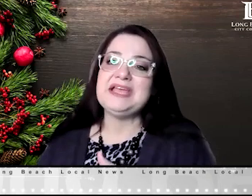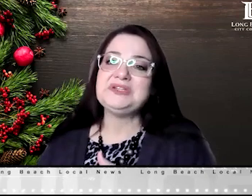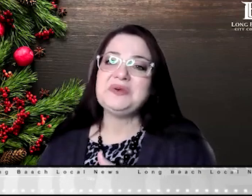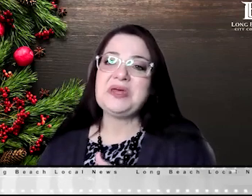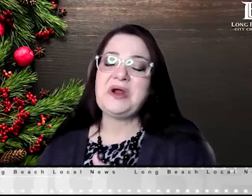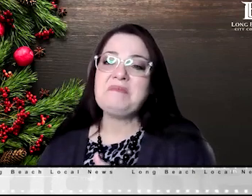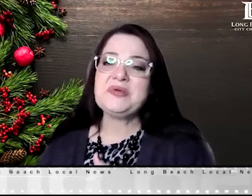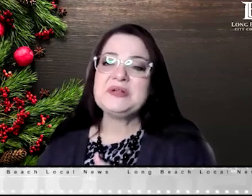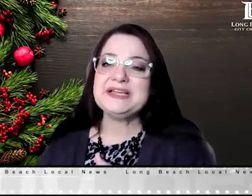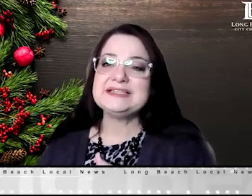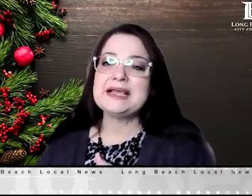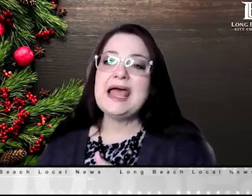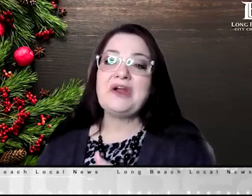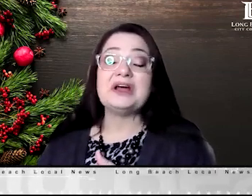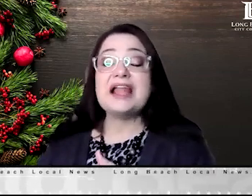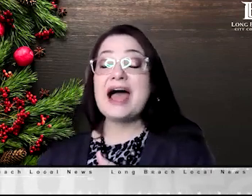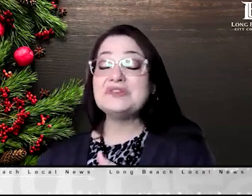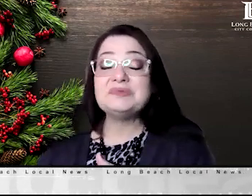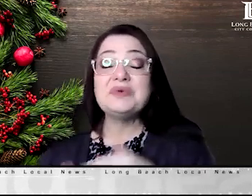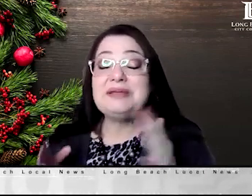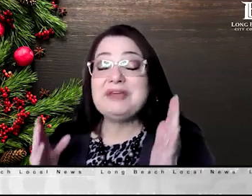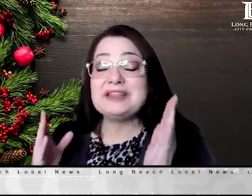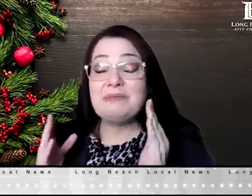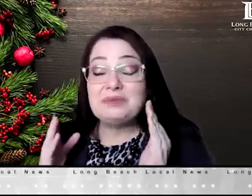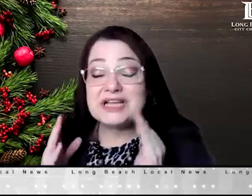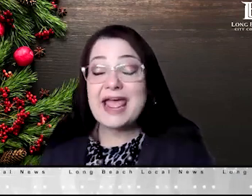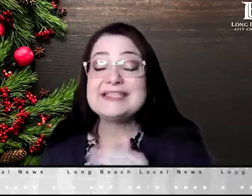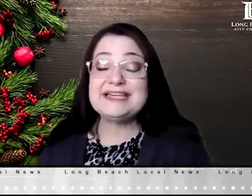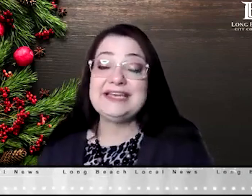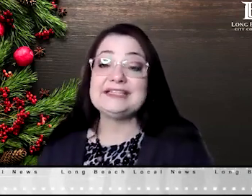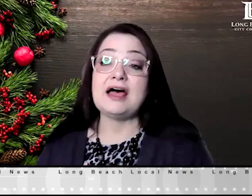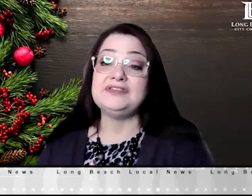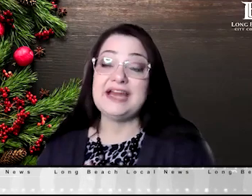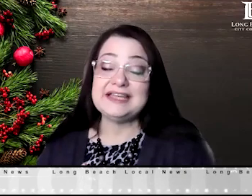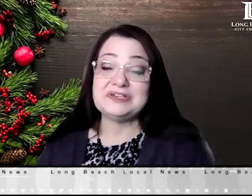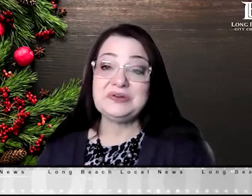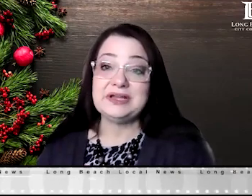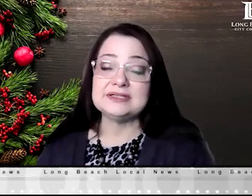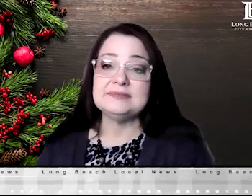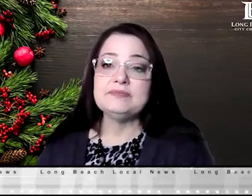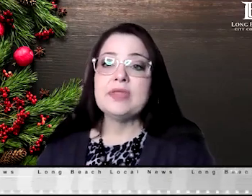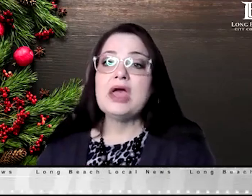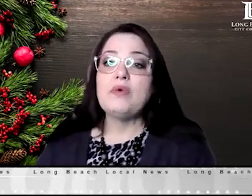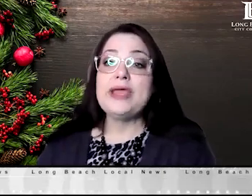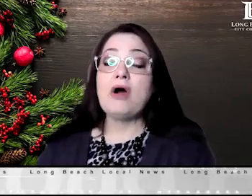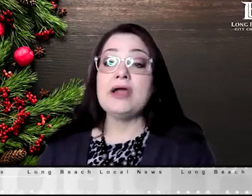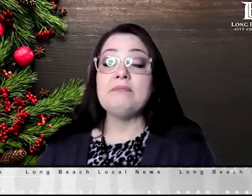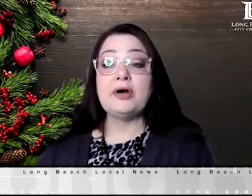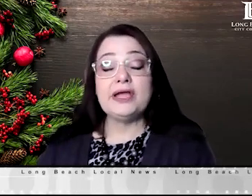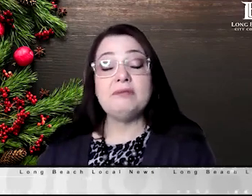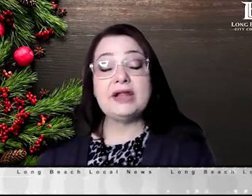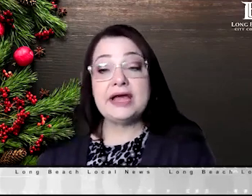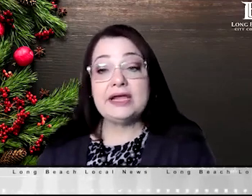into making sure that our buildings and our classrooms really meet the today's needs of today's students. We